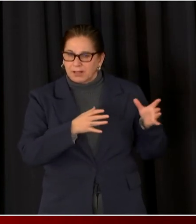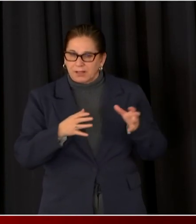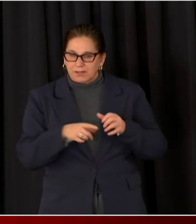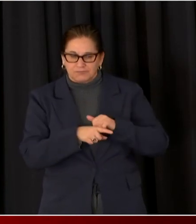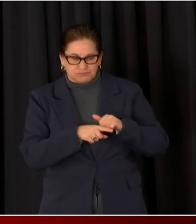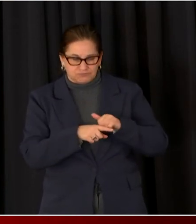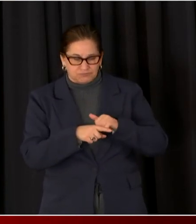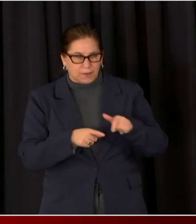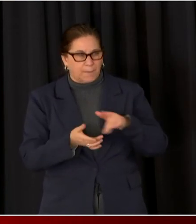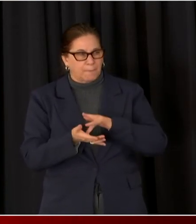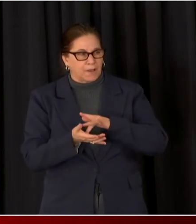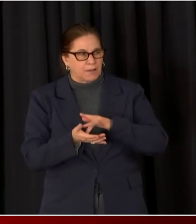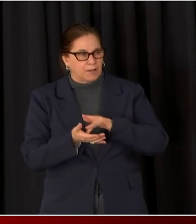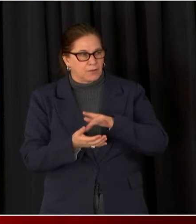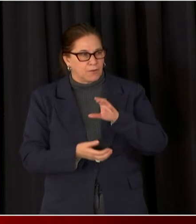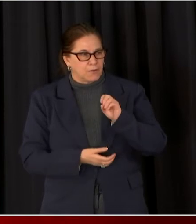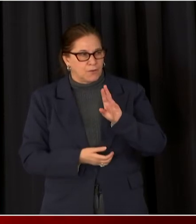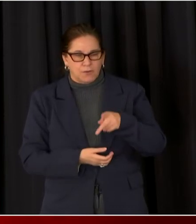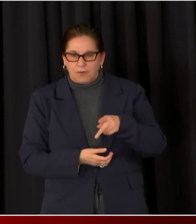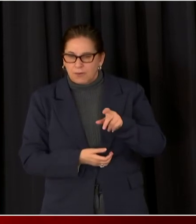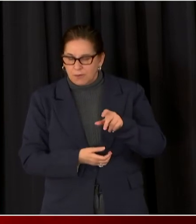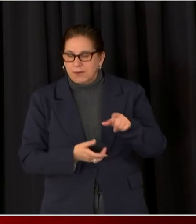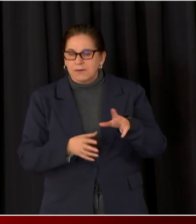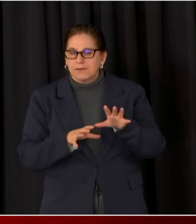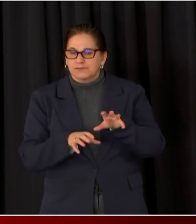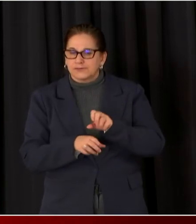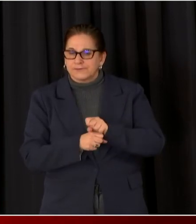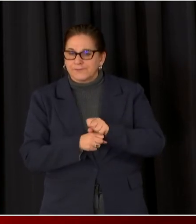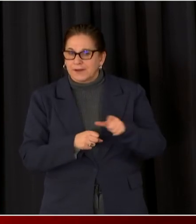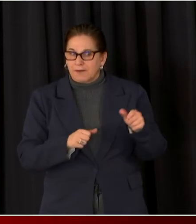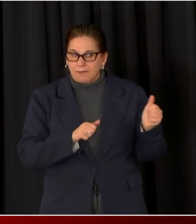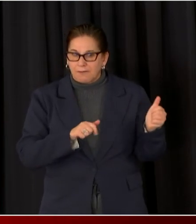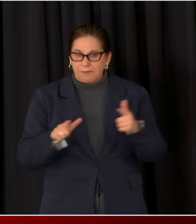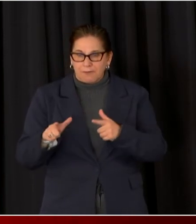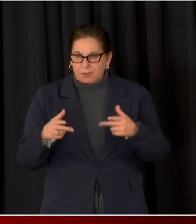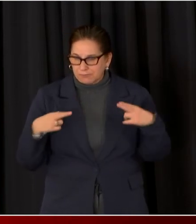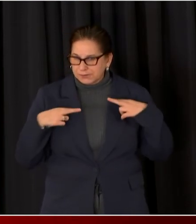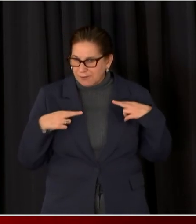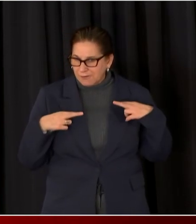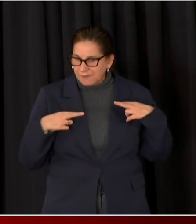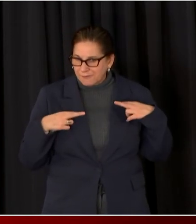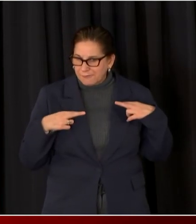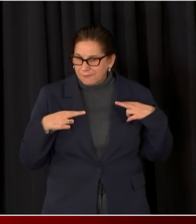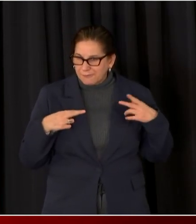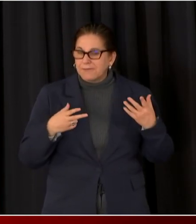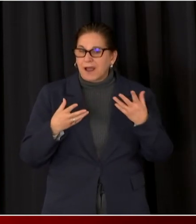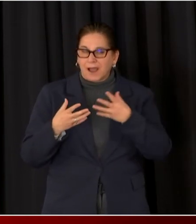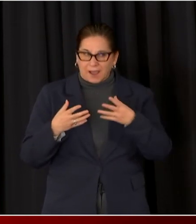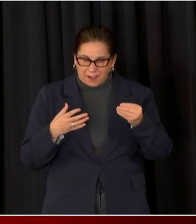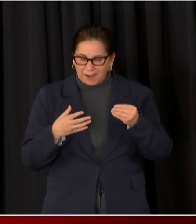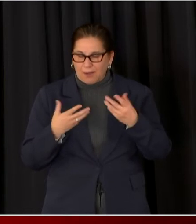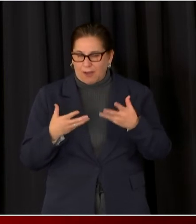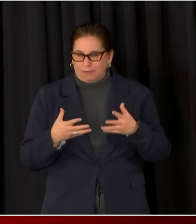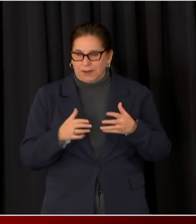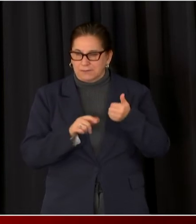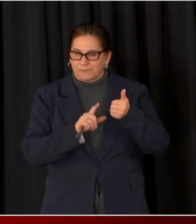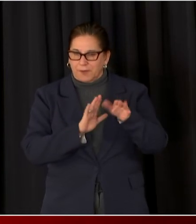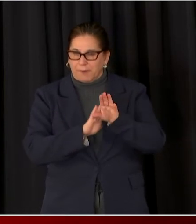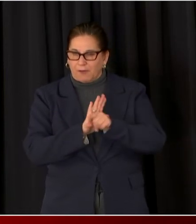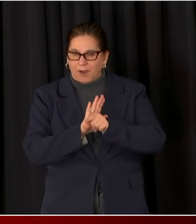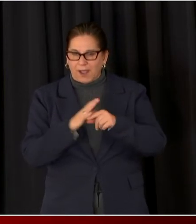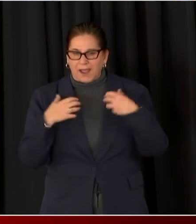brought in many of our retired healthcare workers into our system. In terms of the public information campaign,